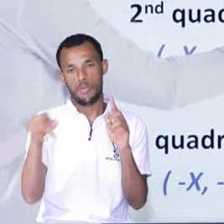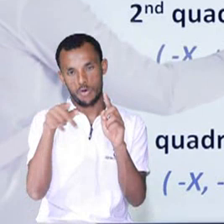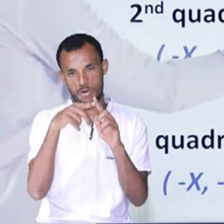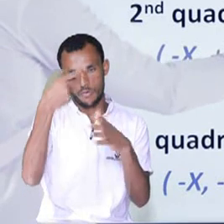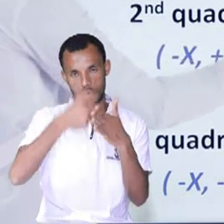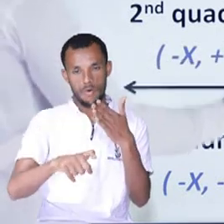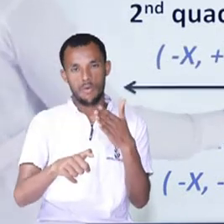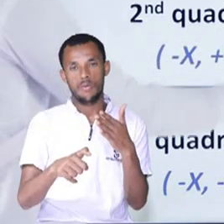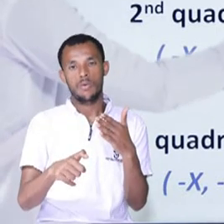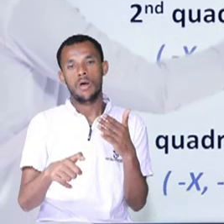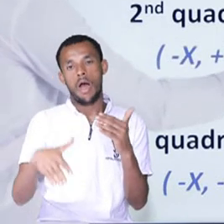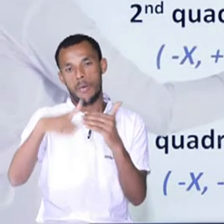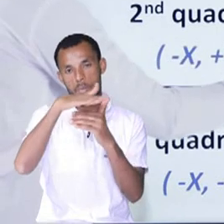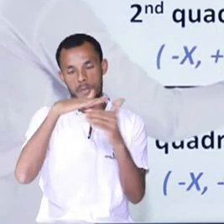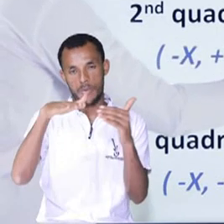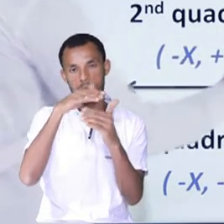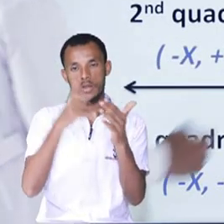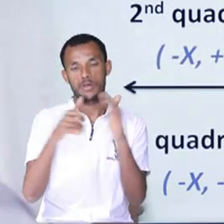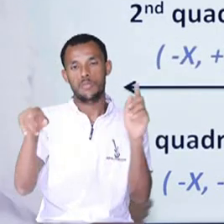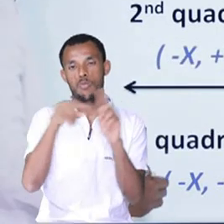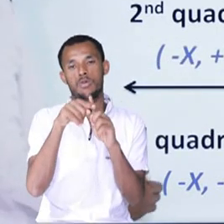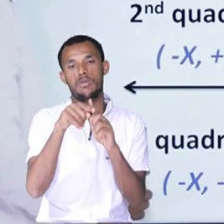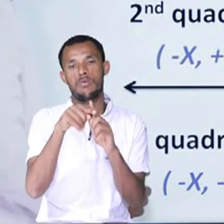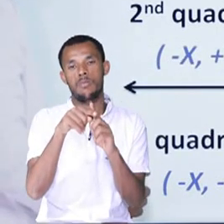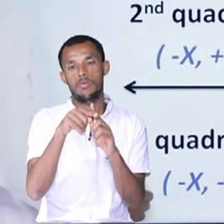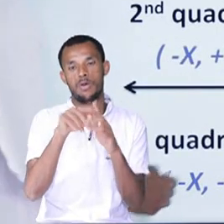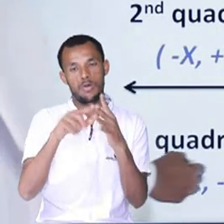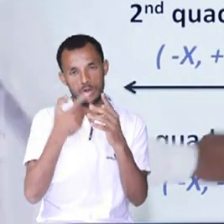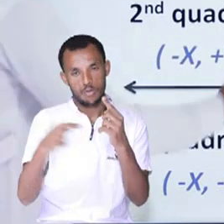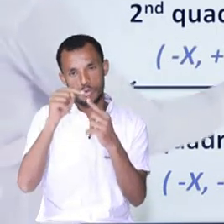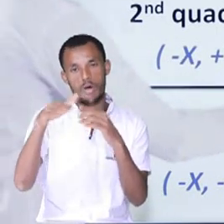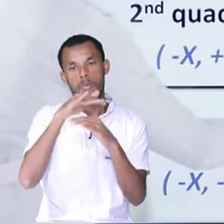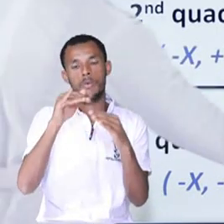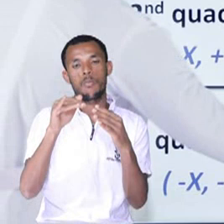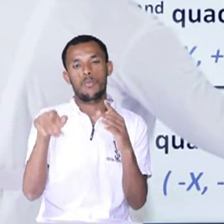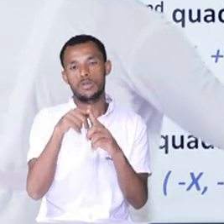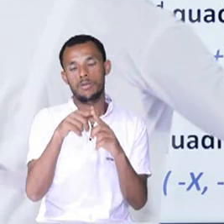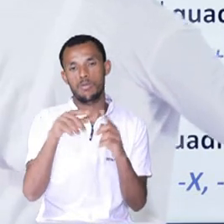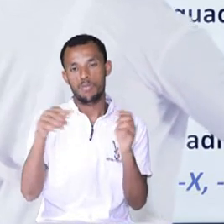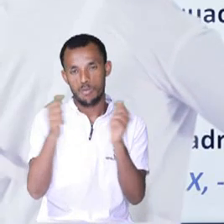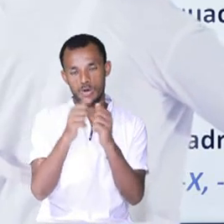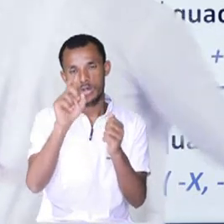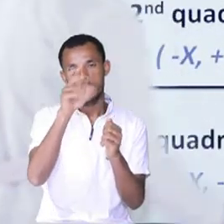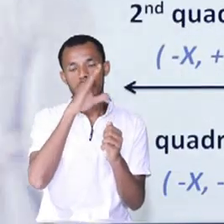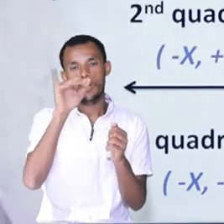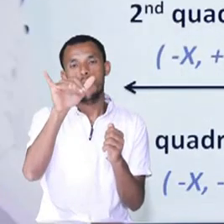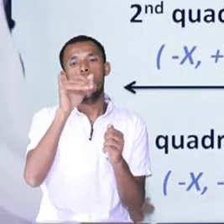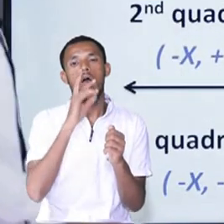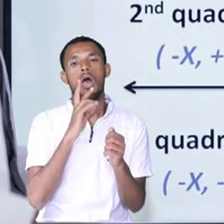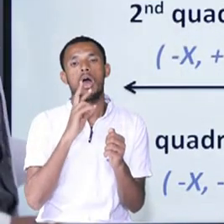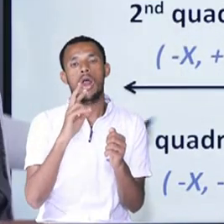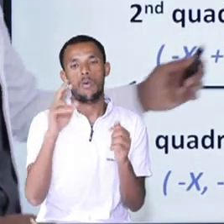to above, when you go to above, it is a positive value. Therefore both x and y